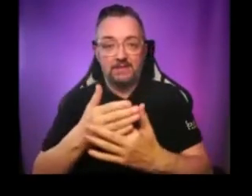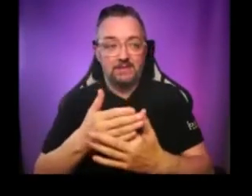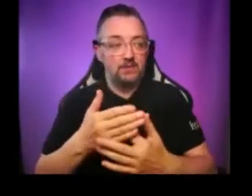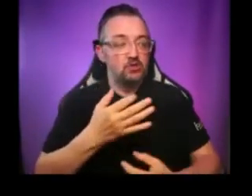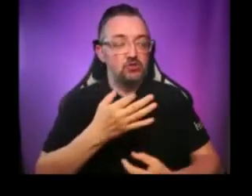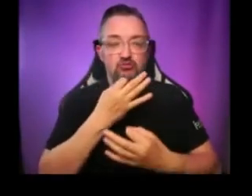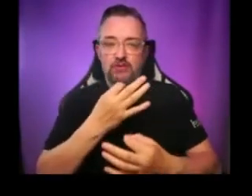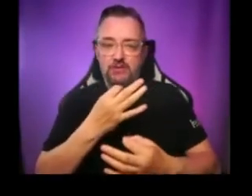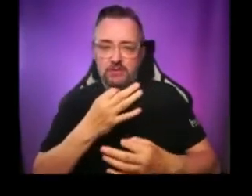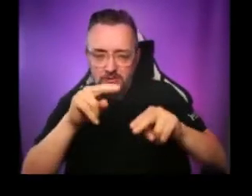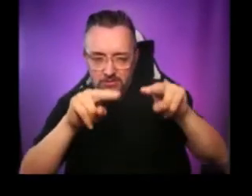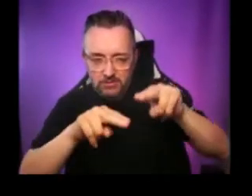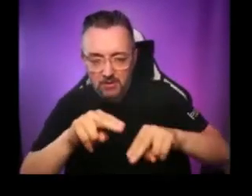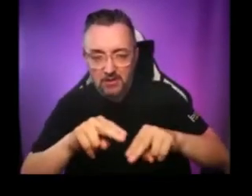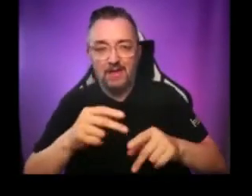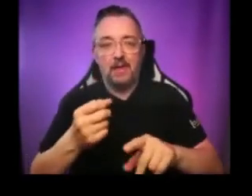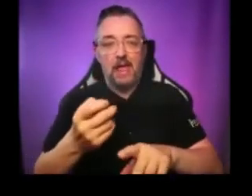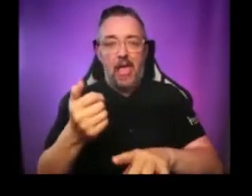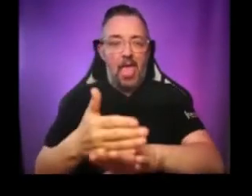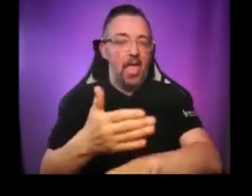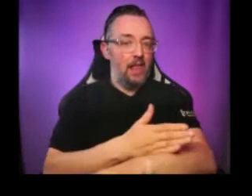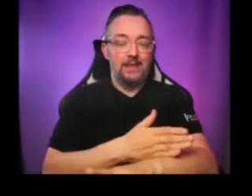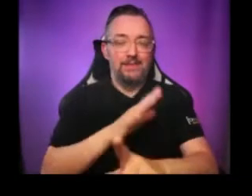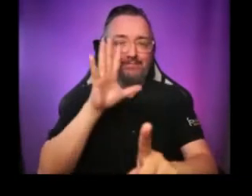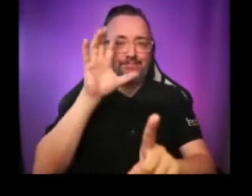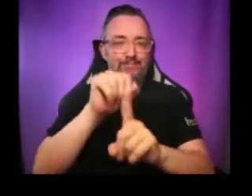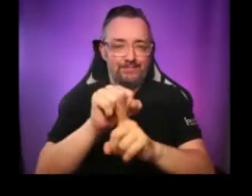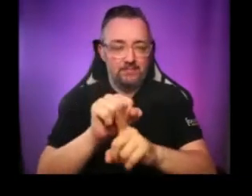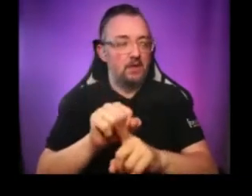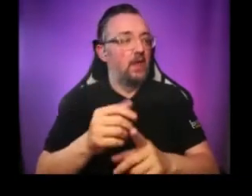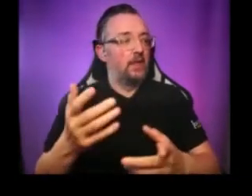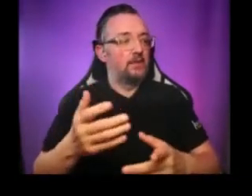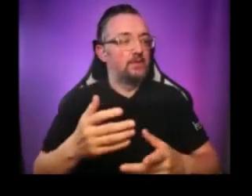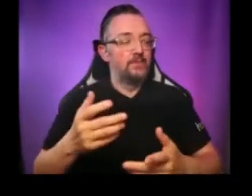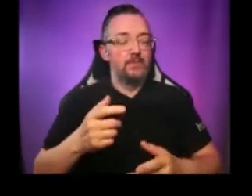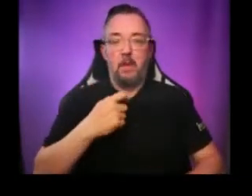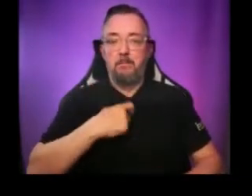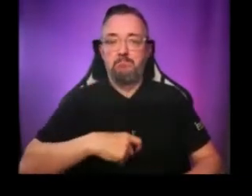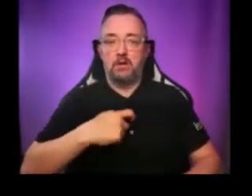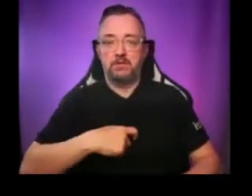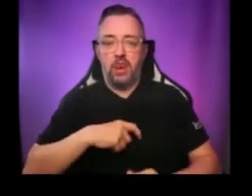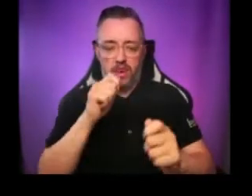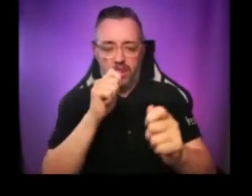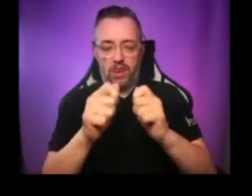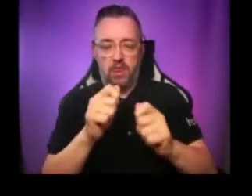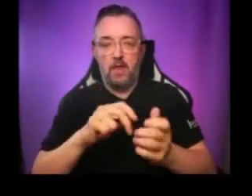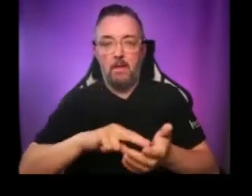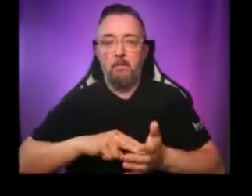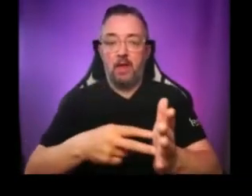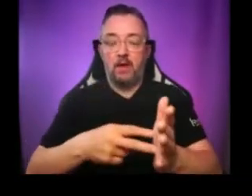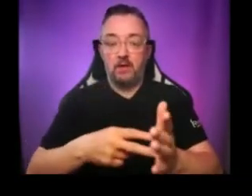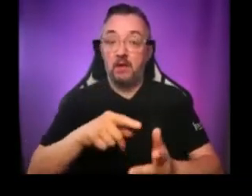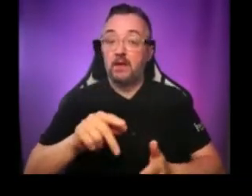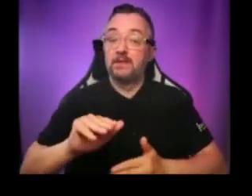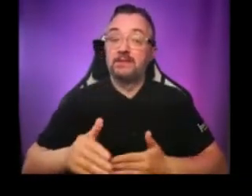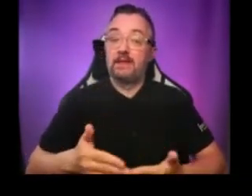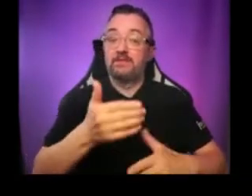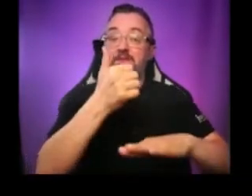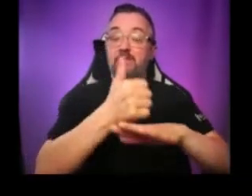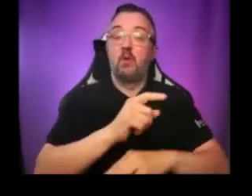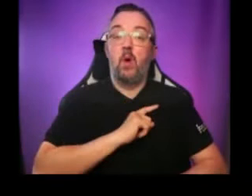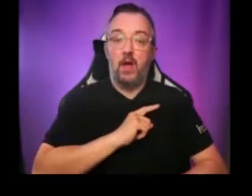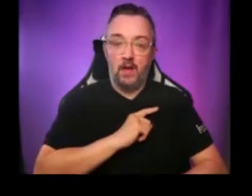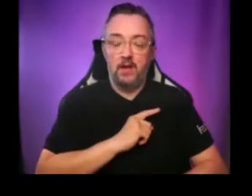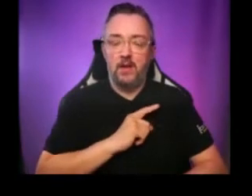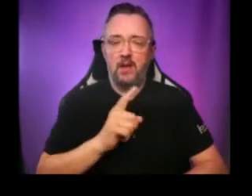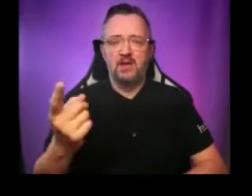early disease detection, and personalised prevention plans. Essentially, these services are set up to answer the question for people,